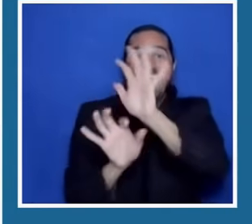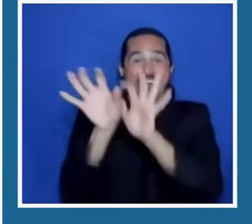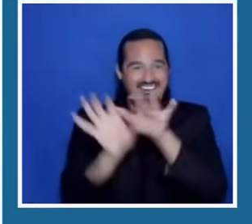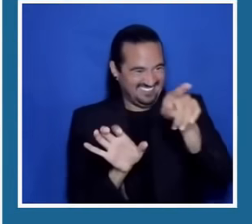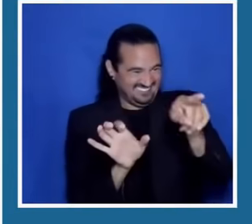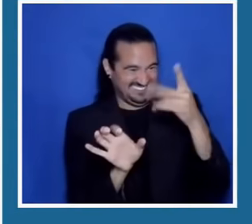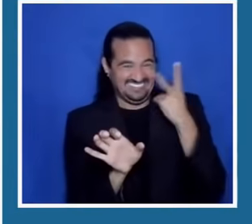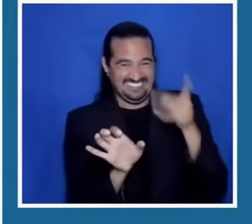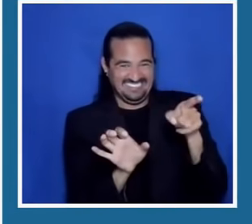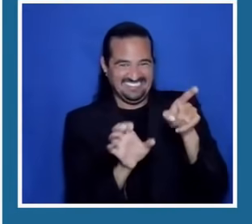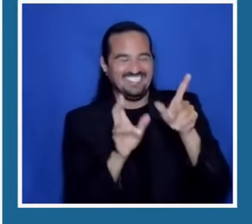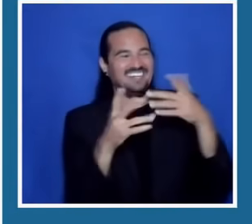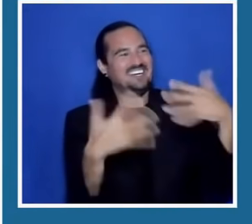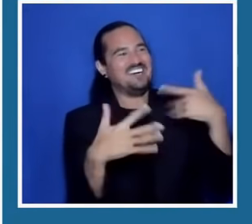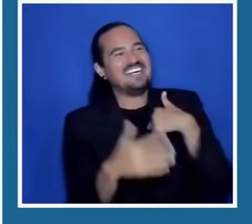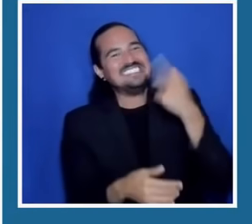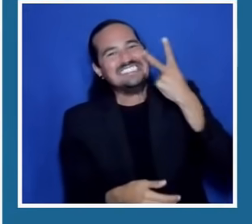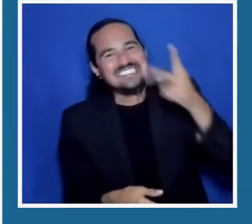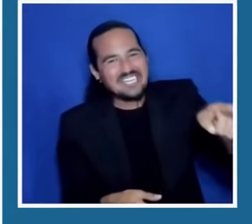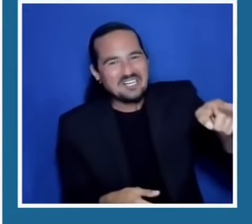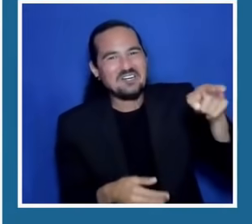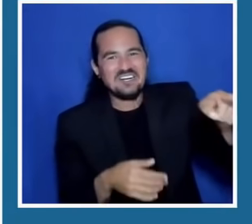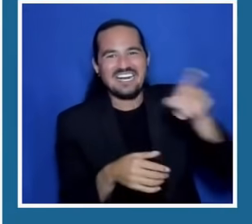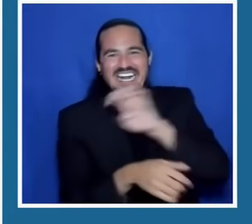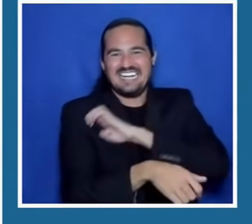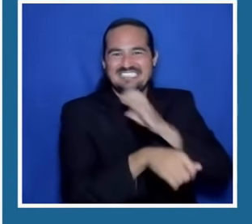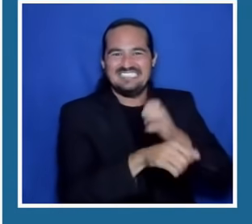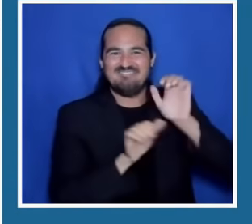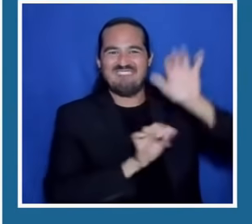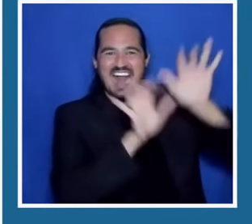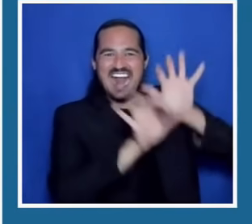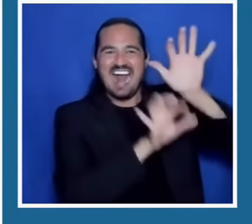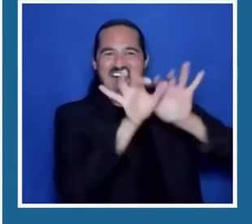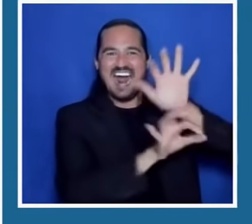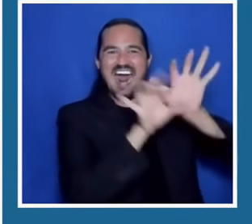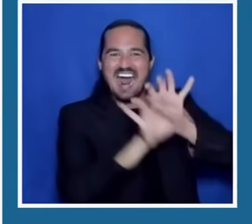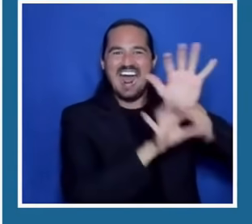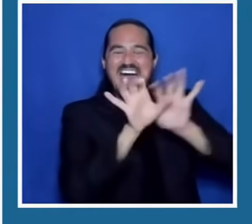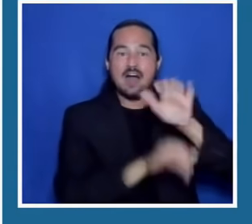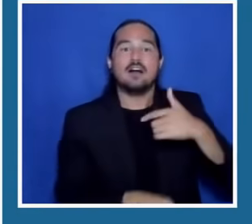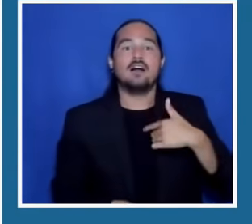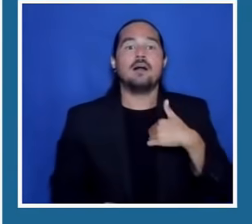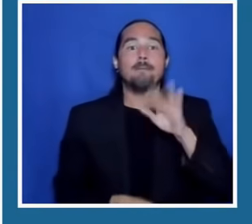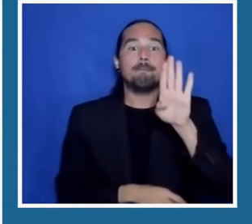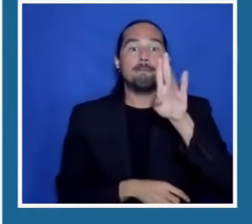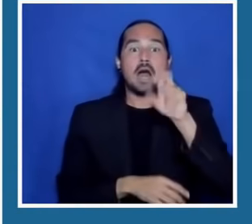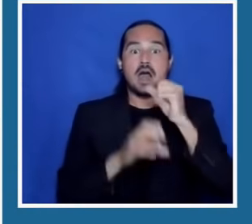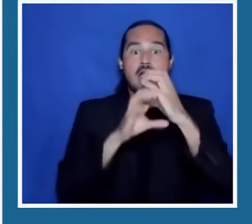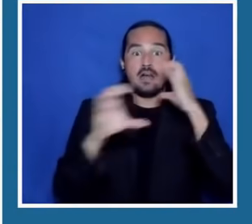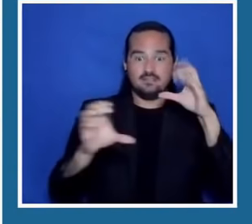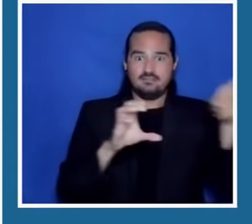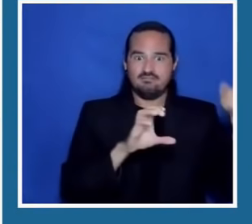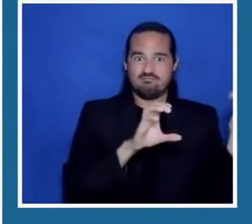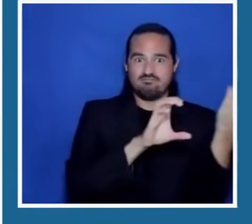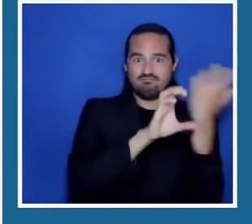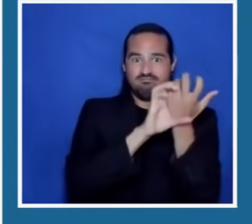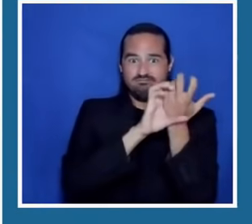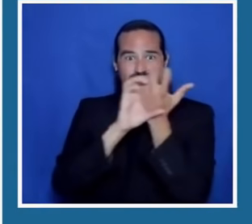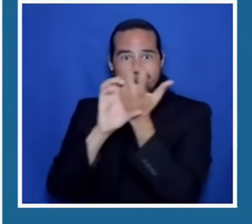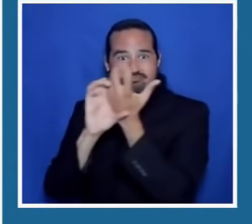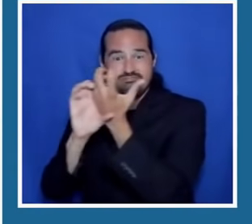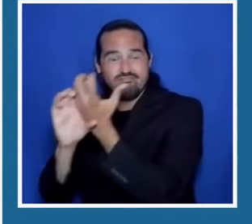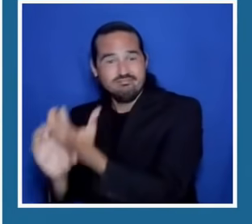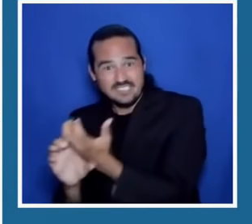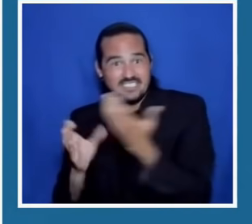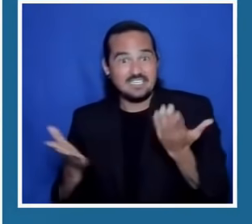You guys are coming on the bus with me right after this. We're not done campaigning. Oh, man, we